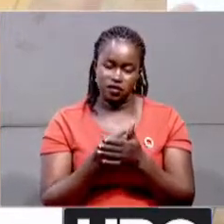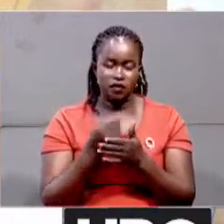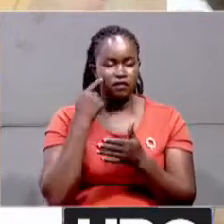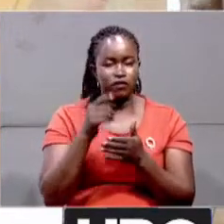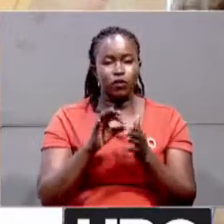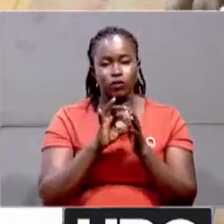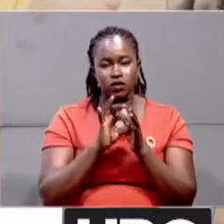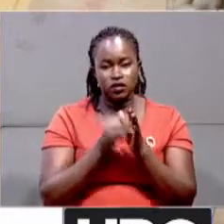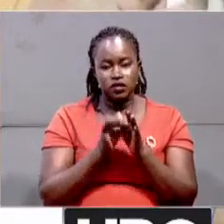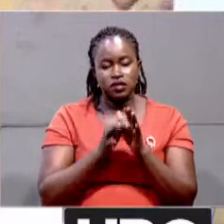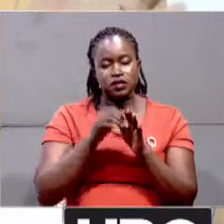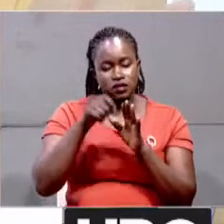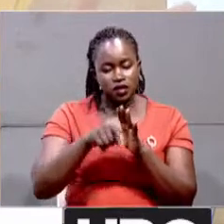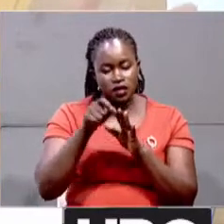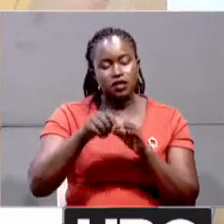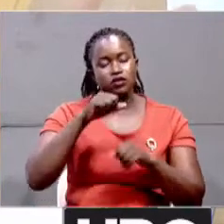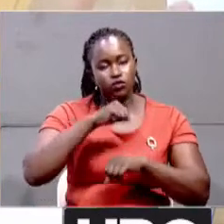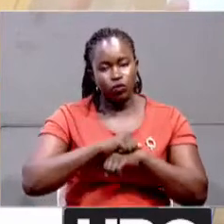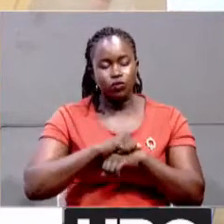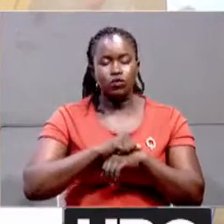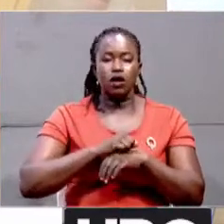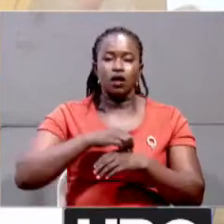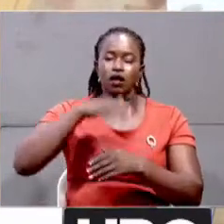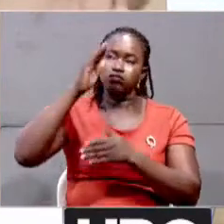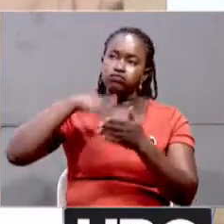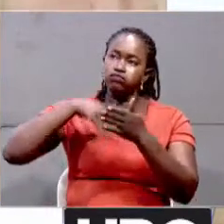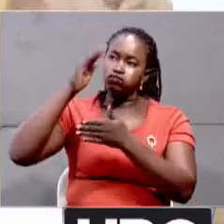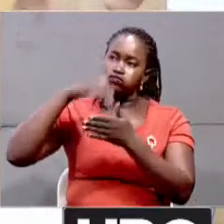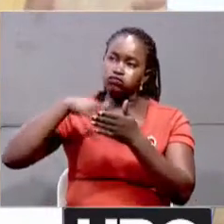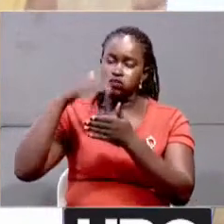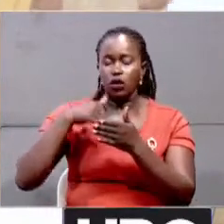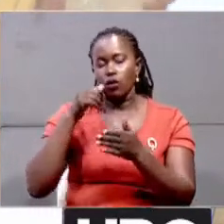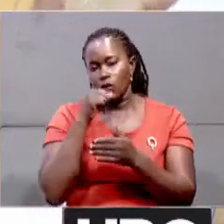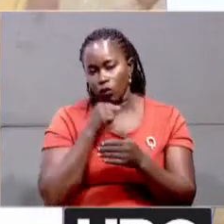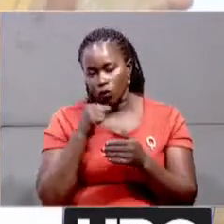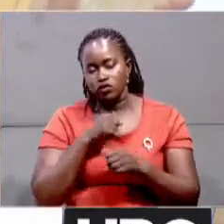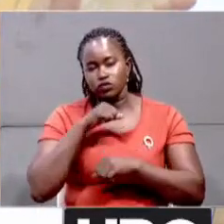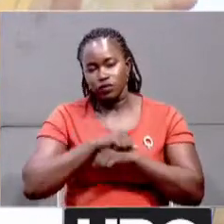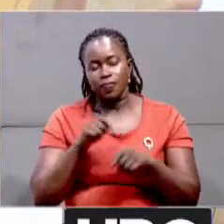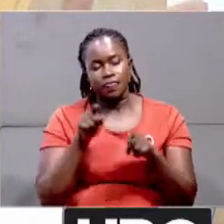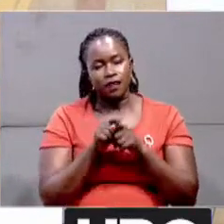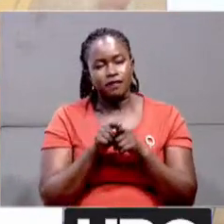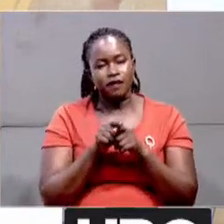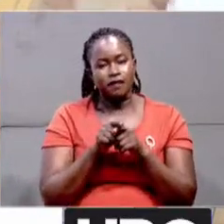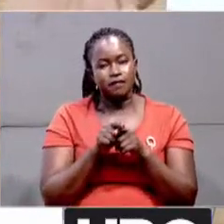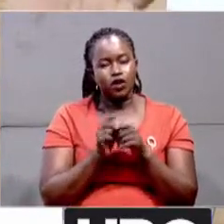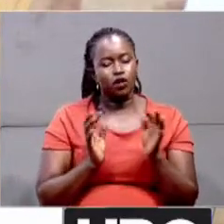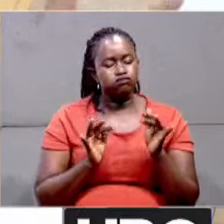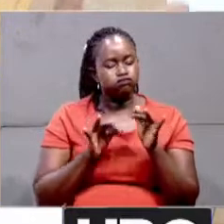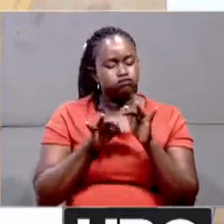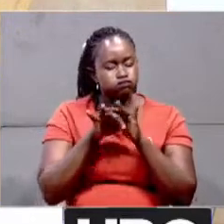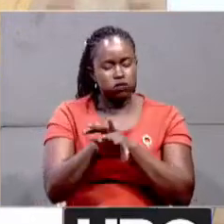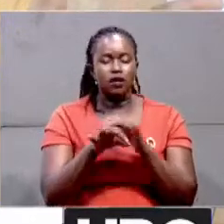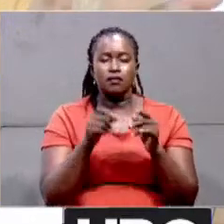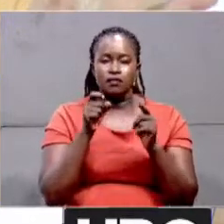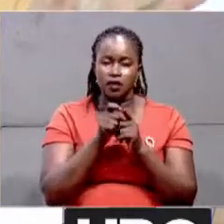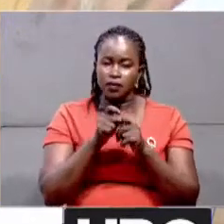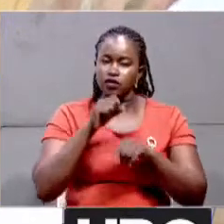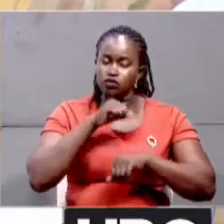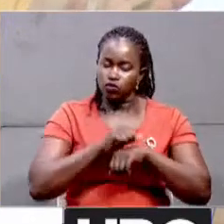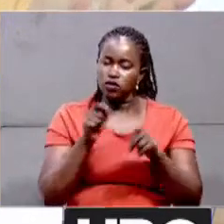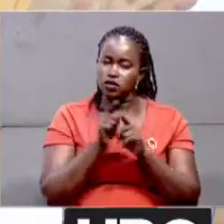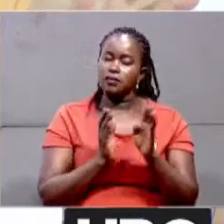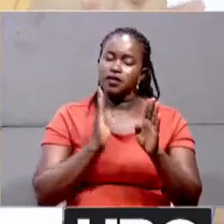seed schools, renovation of these schools and the congestion in primary schools directly affects